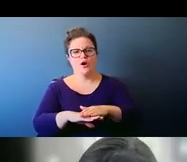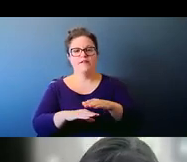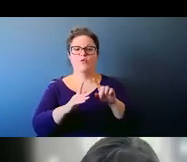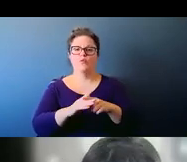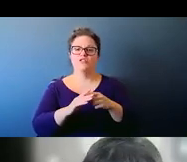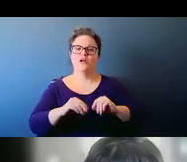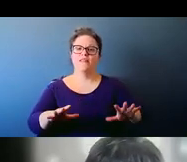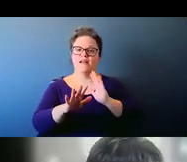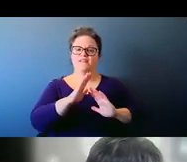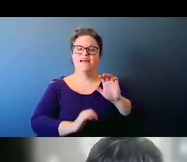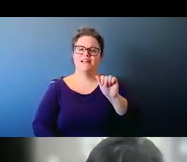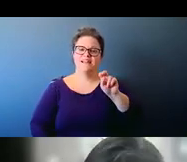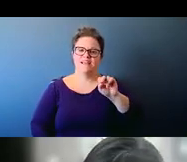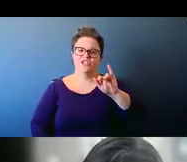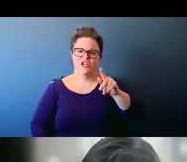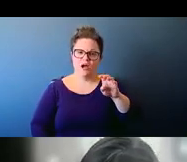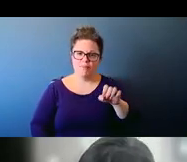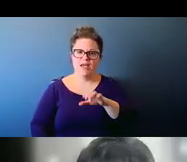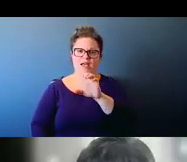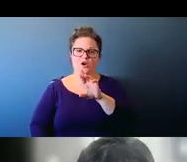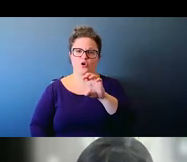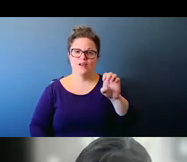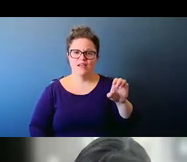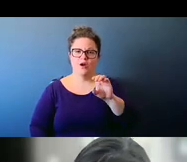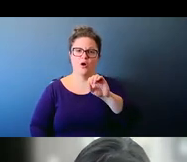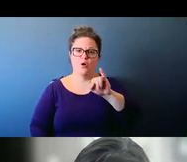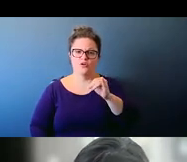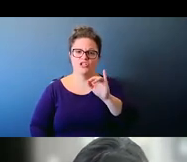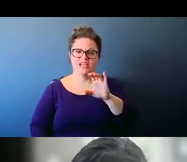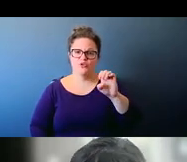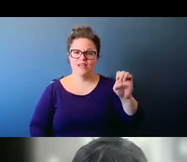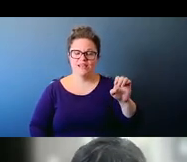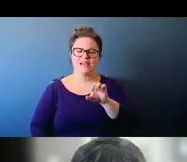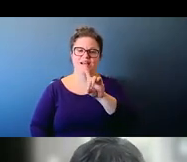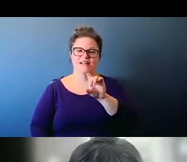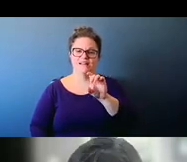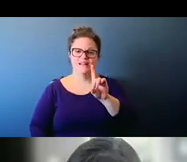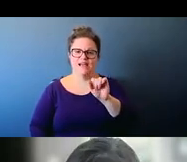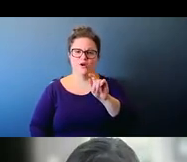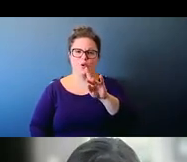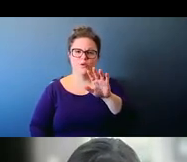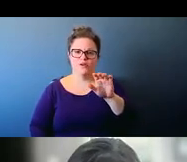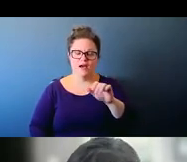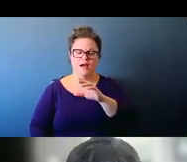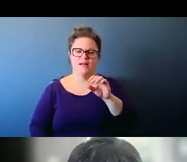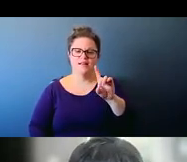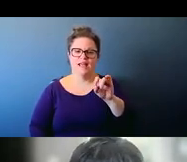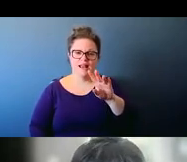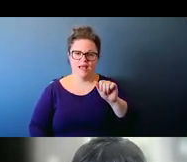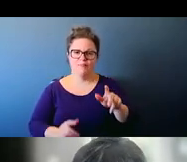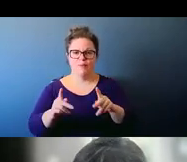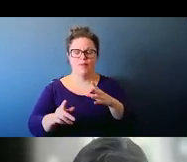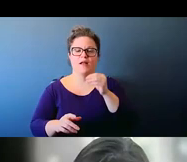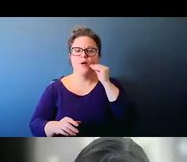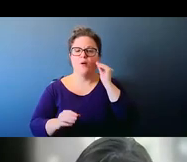Anishinaabe, Cree, Oji-Cree, Dakota, and Dene peoples, and on the homeland of the Métis Nation. We respect the